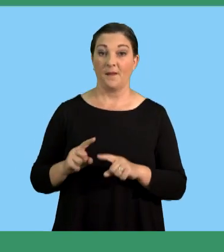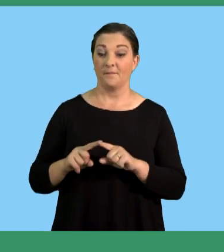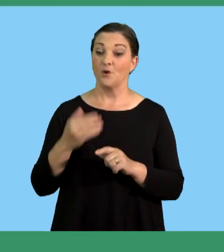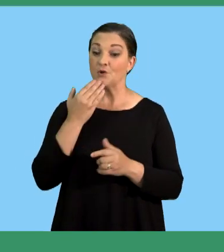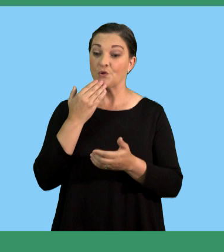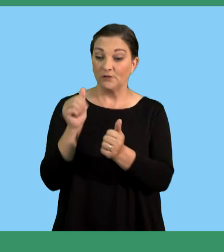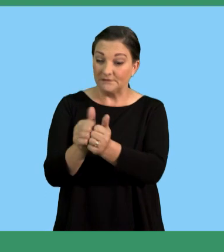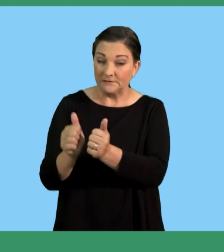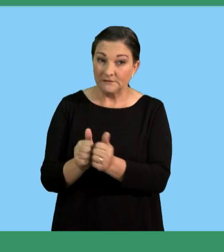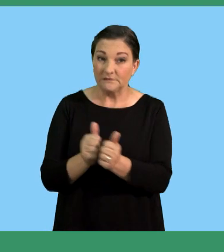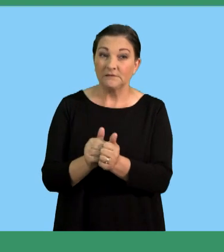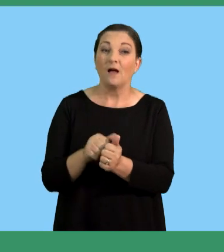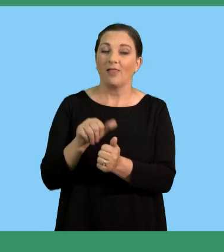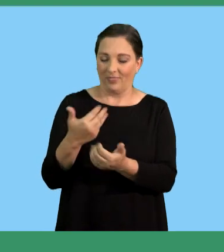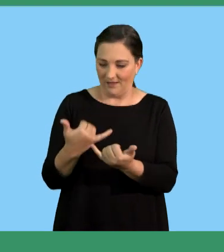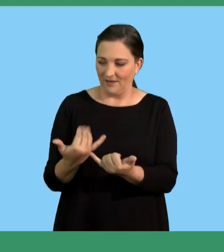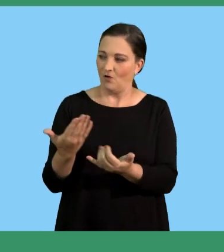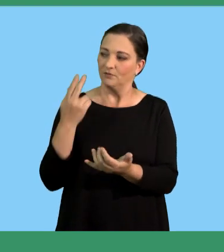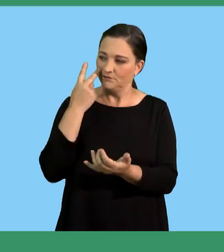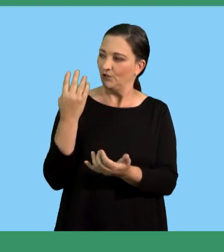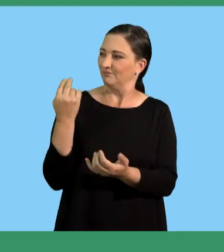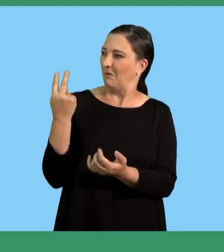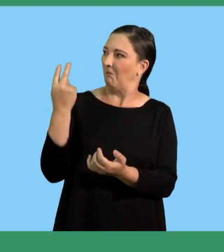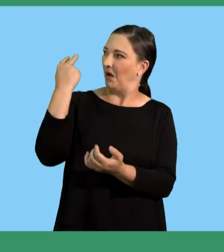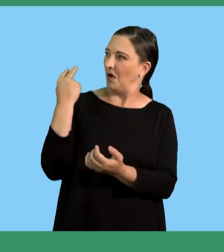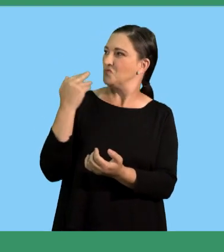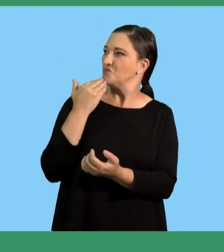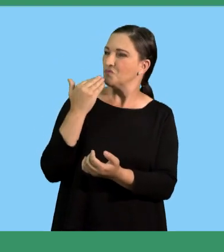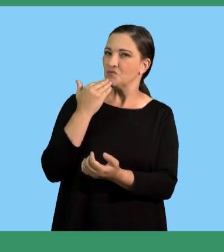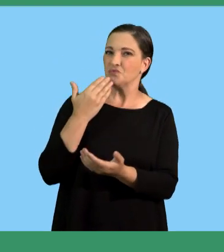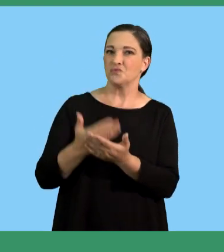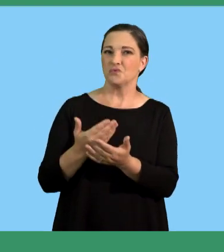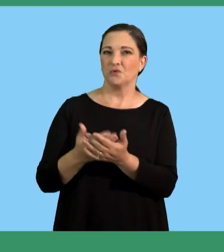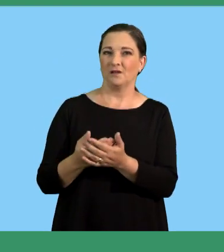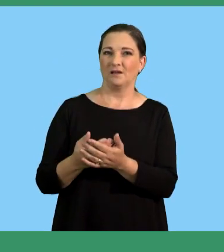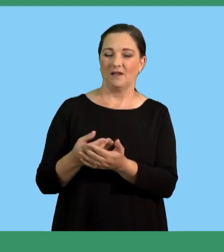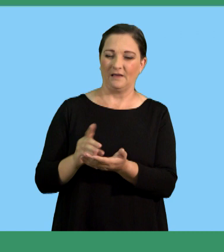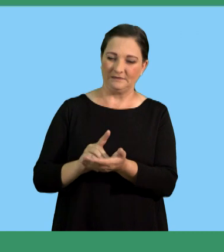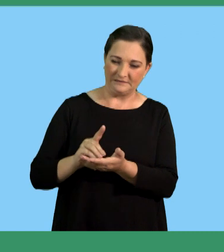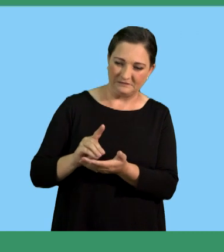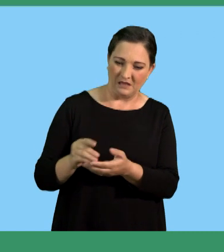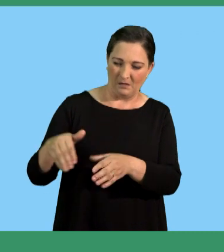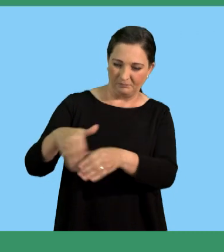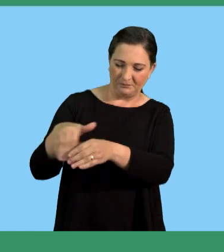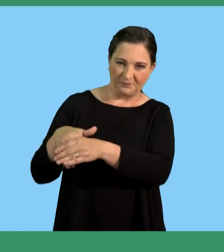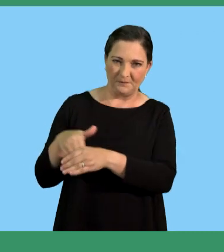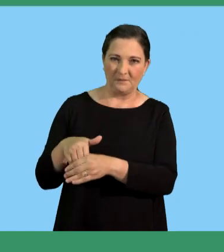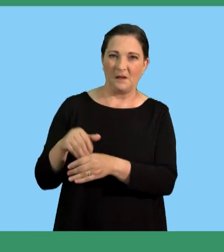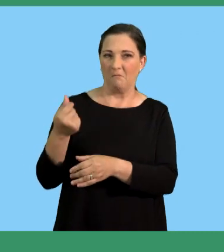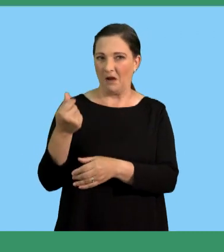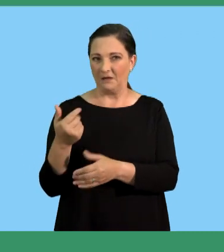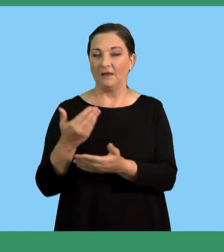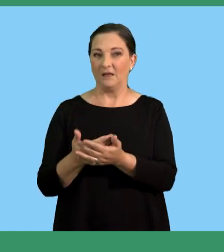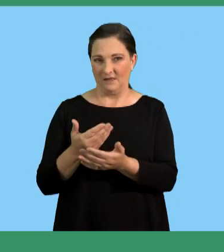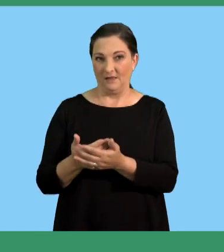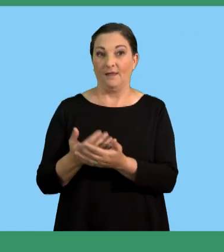are compensated for past dividends. Hence we say cumulative. They increase in value even if you are not